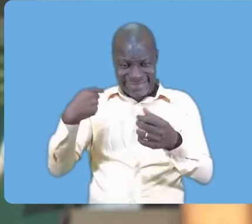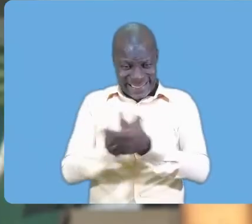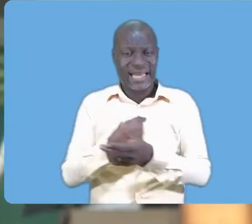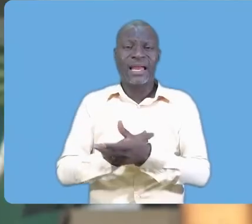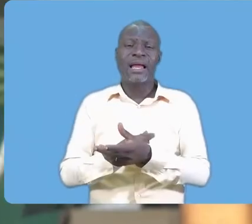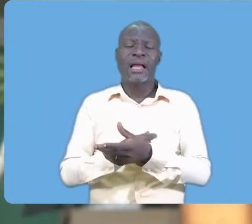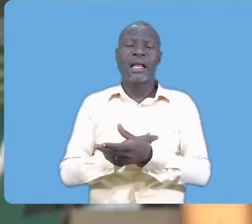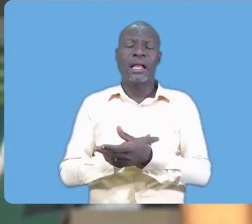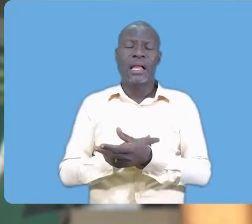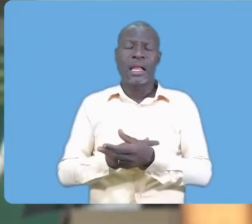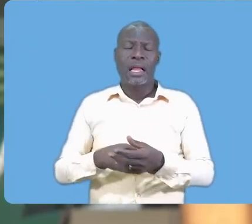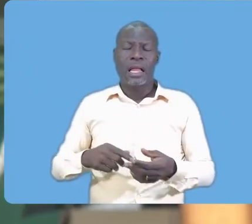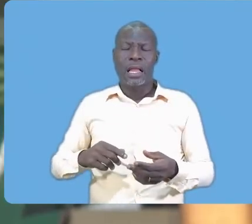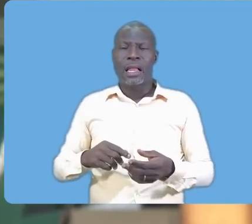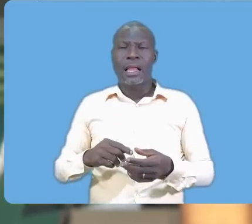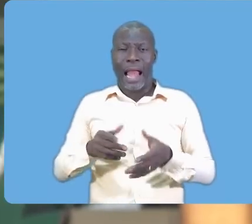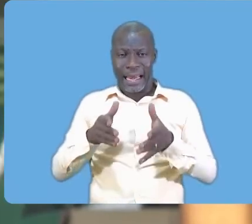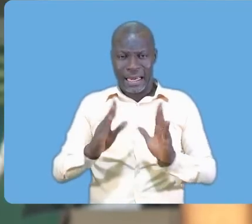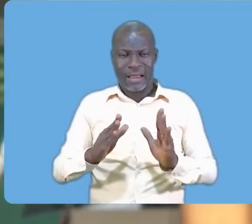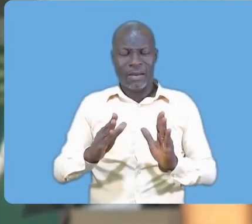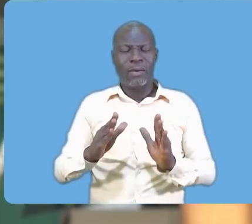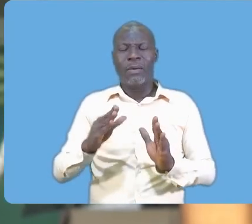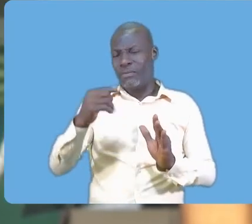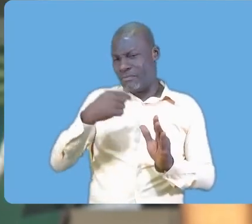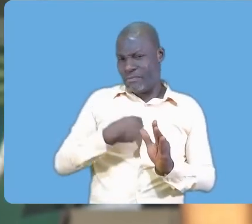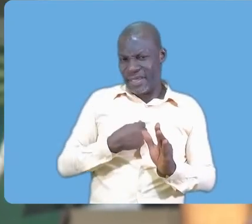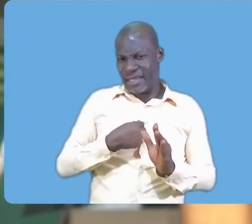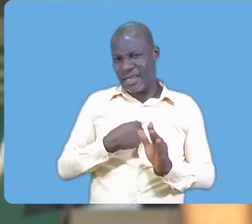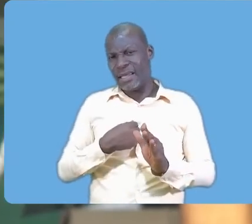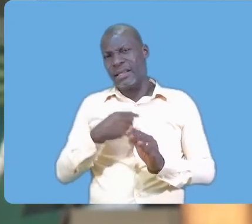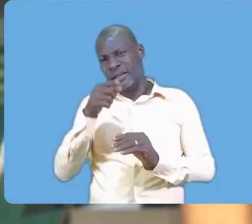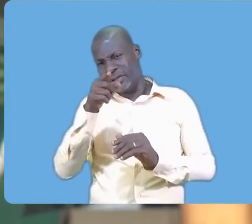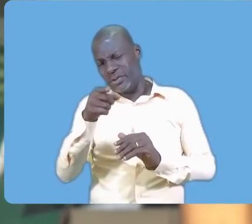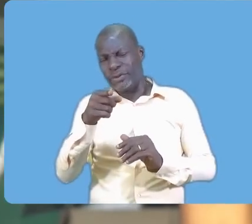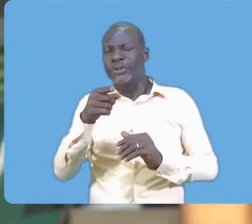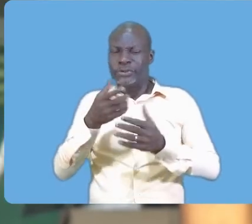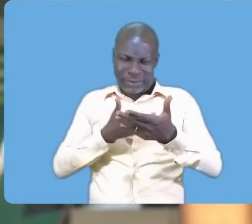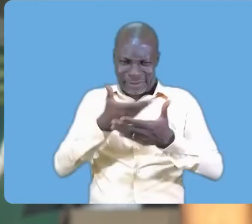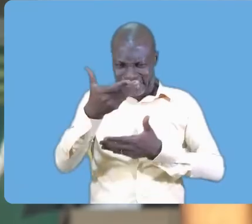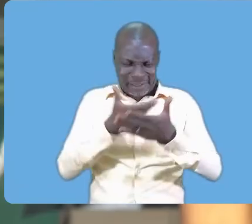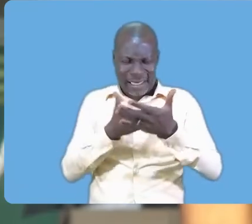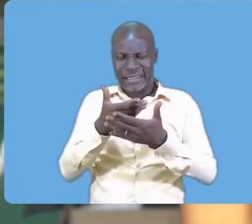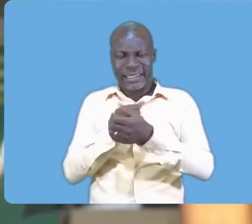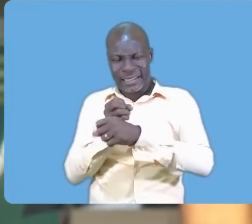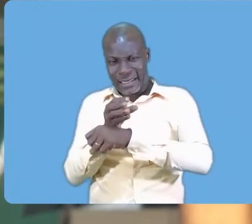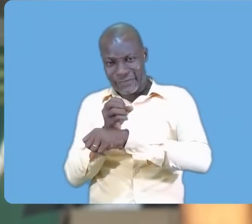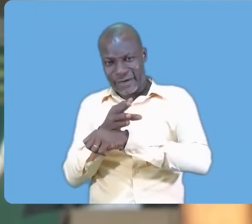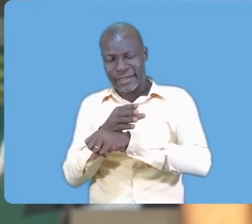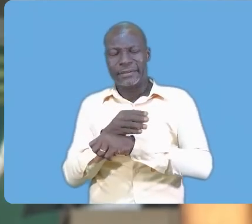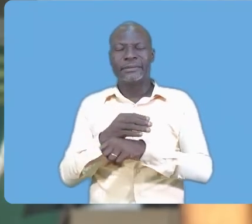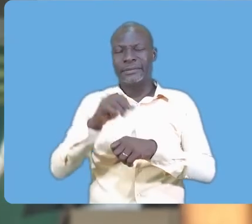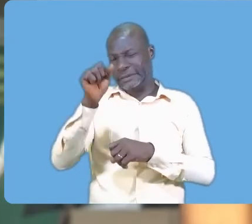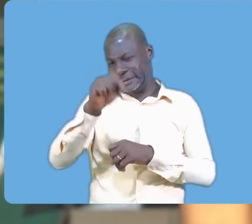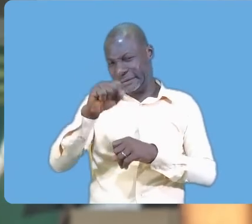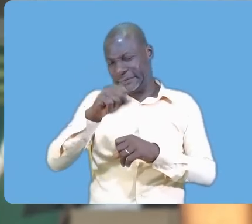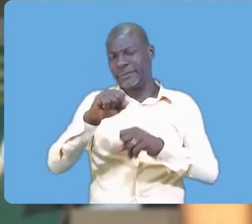constitution no aye kura no e ma ho kwan se ye tumi express ye ho me te oman ni mu a ni ekoso no